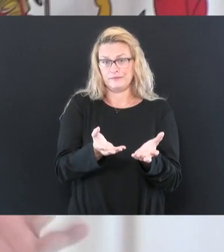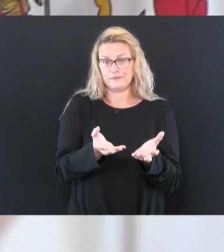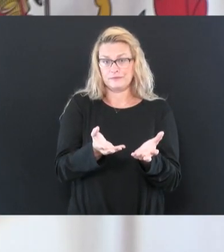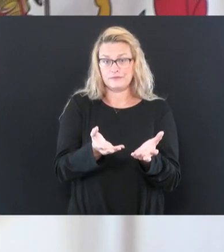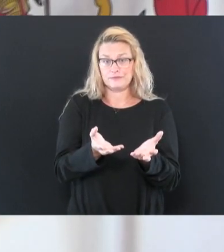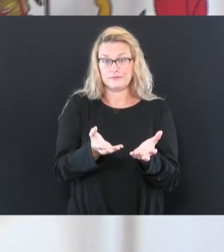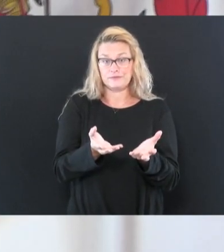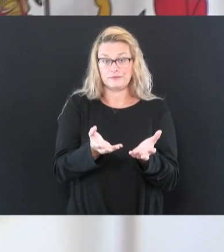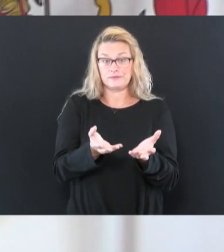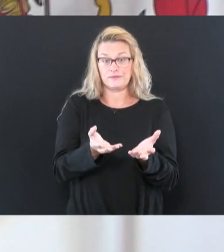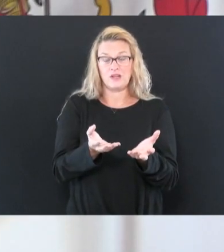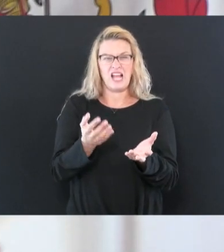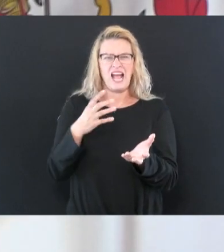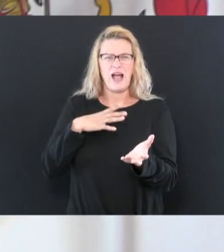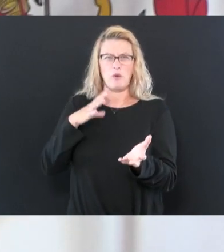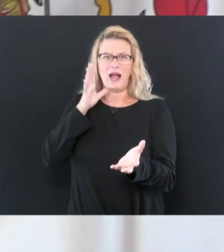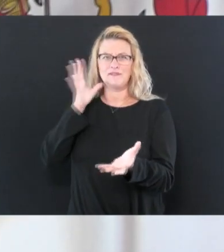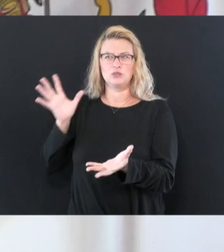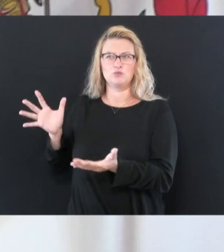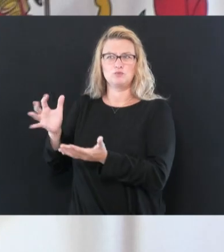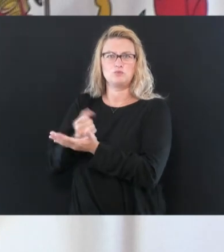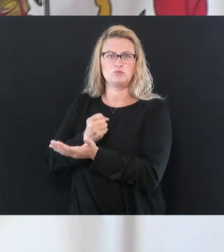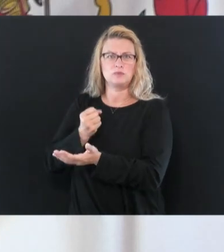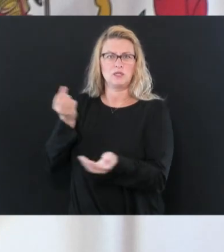I'm just going to have to get you some more information on that, because,